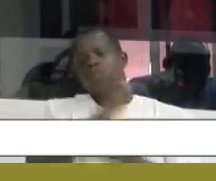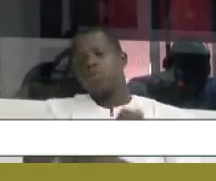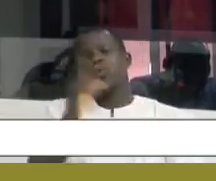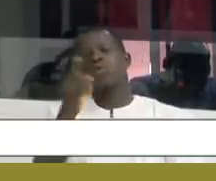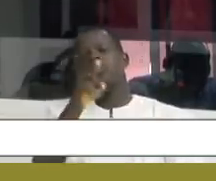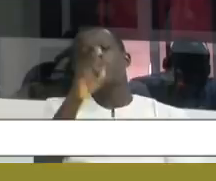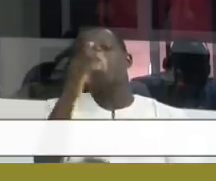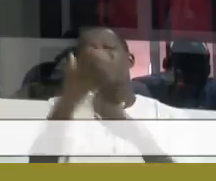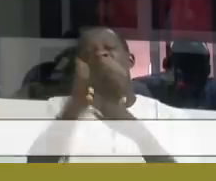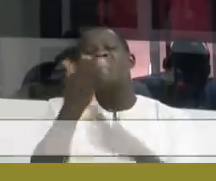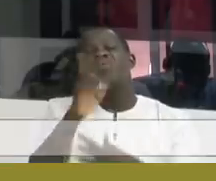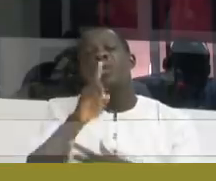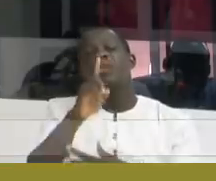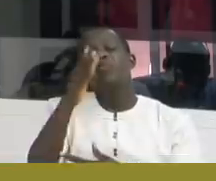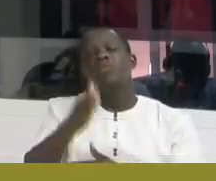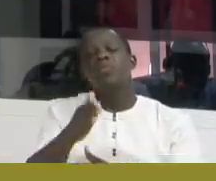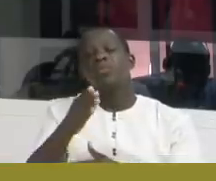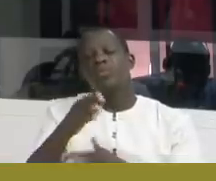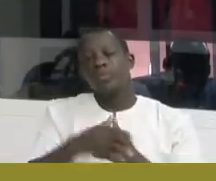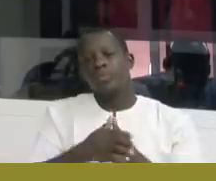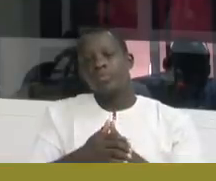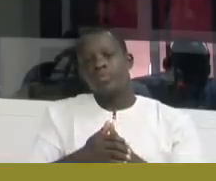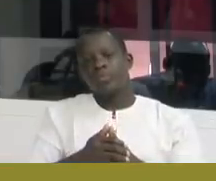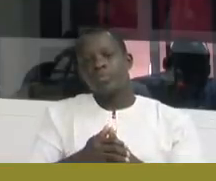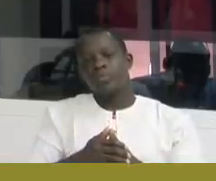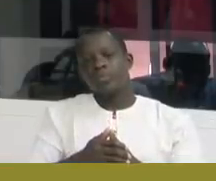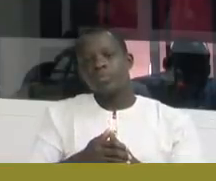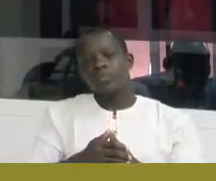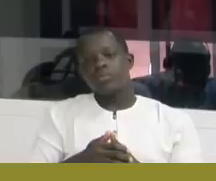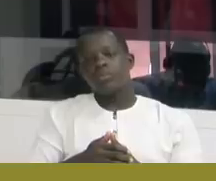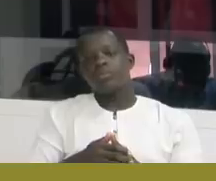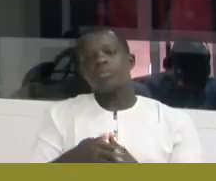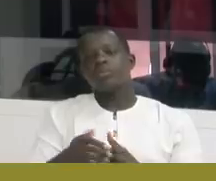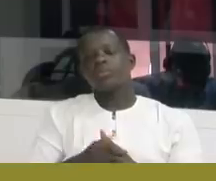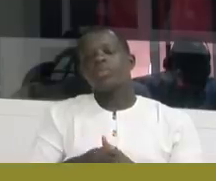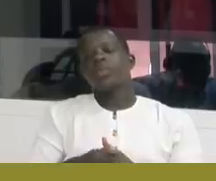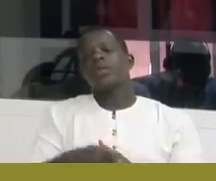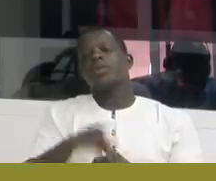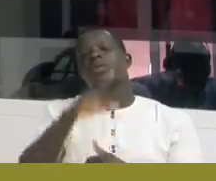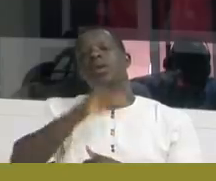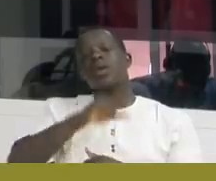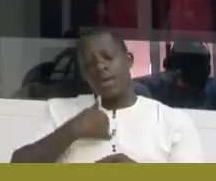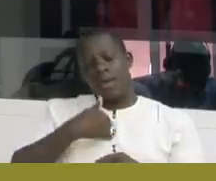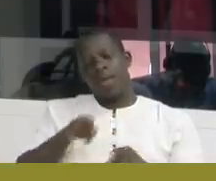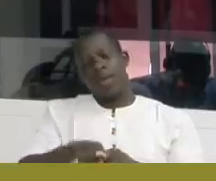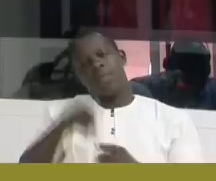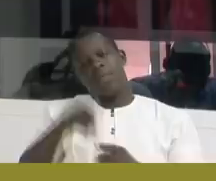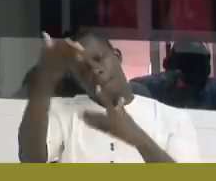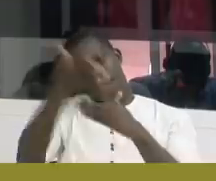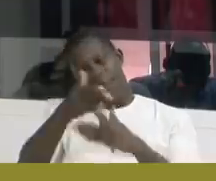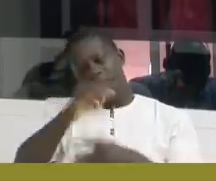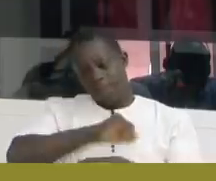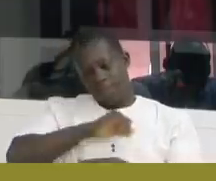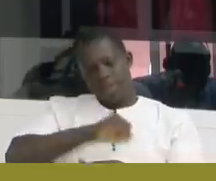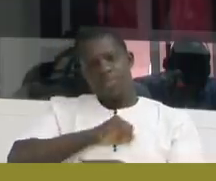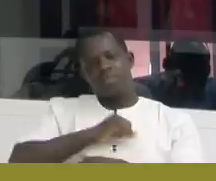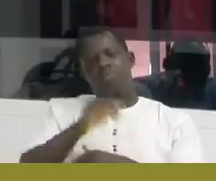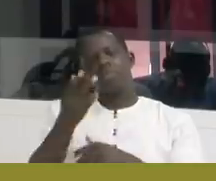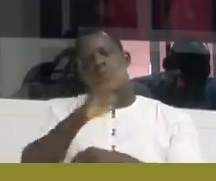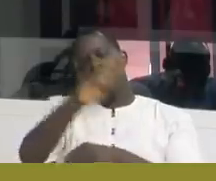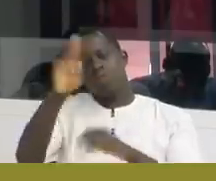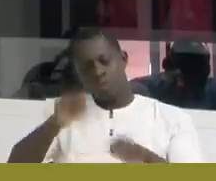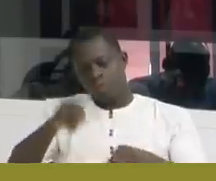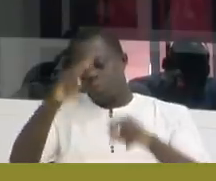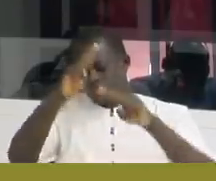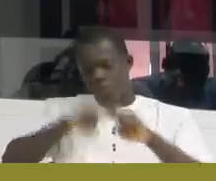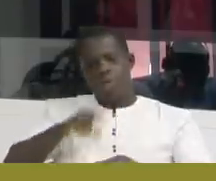is the truth. Sir, I believe myself. Otherwise, I would not have stated this evidence before the commission.